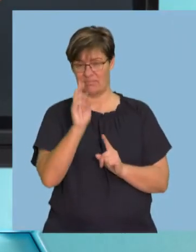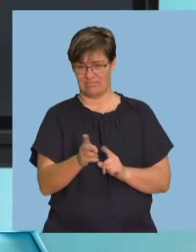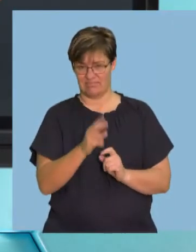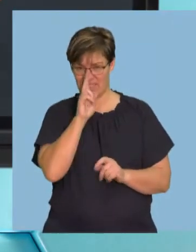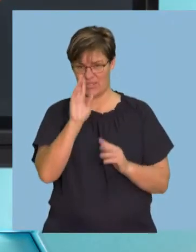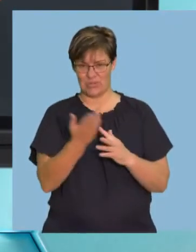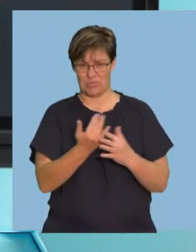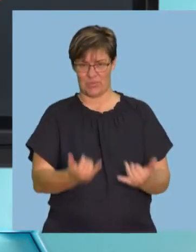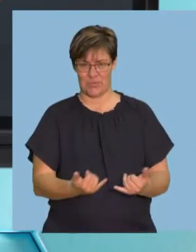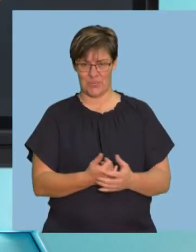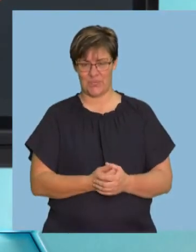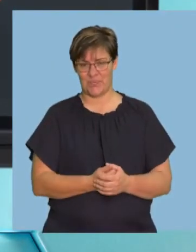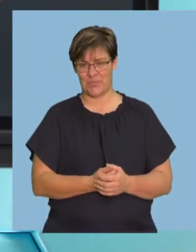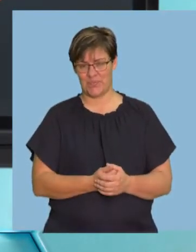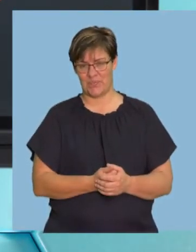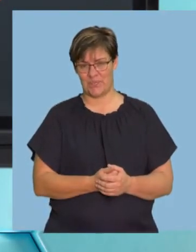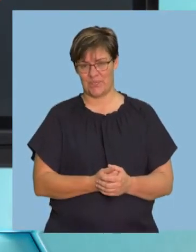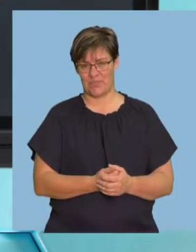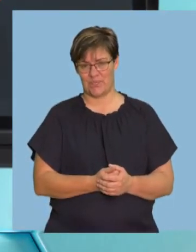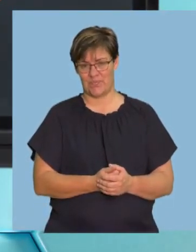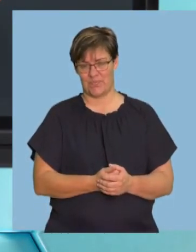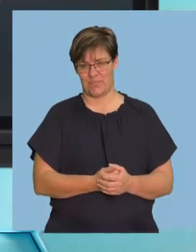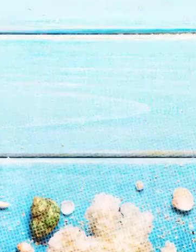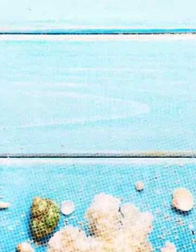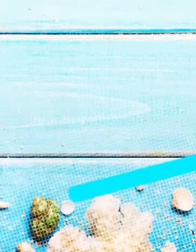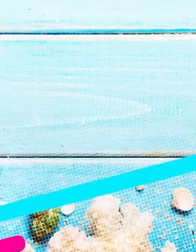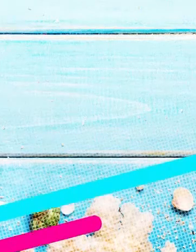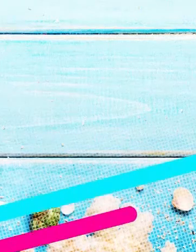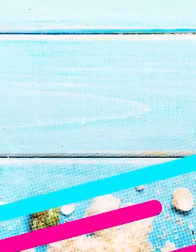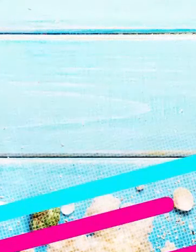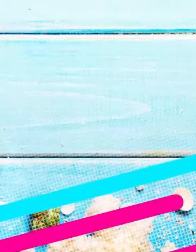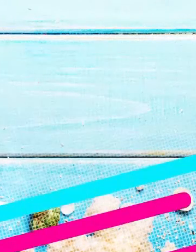each other, and see how that affects the power. Let's take a short break for now.